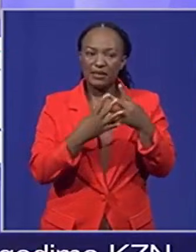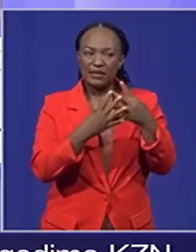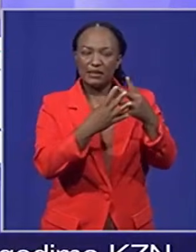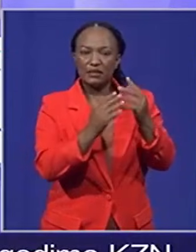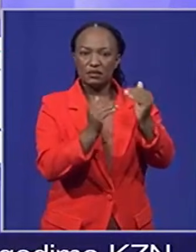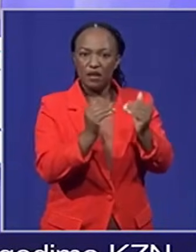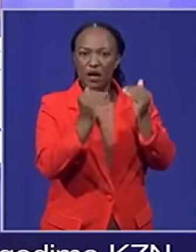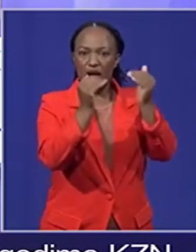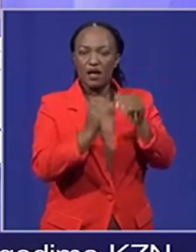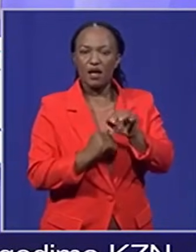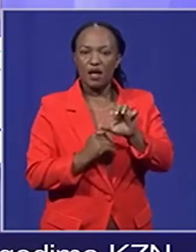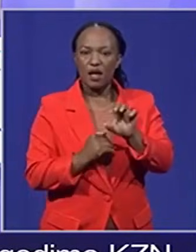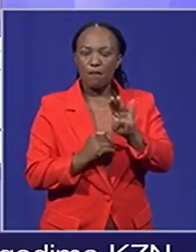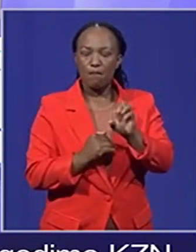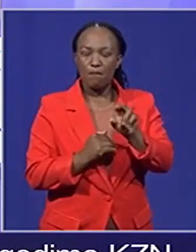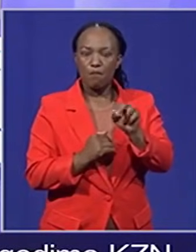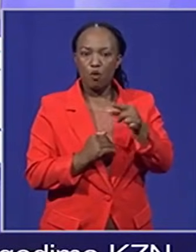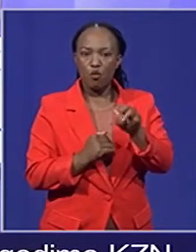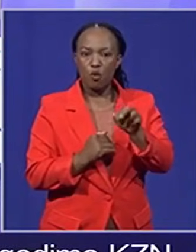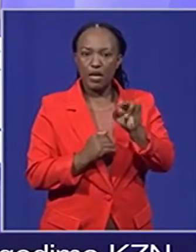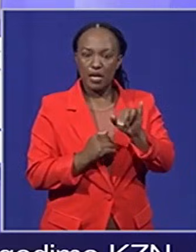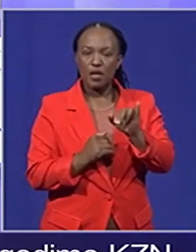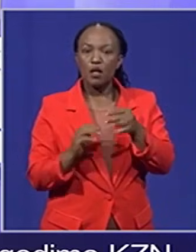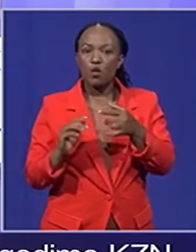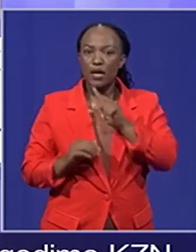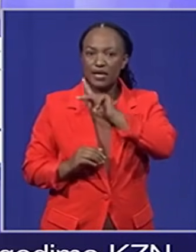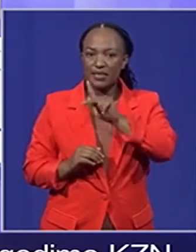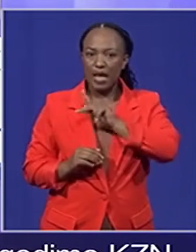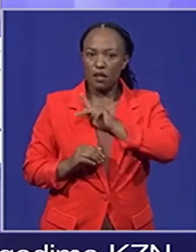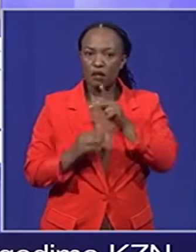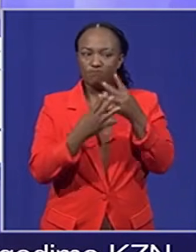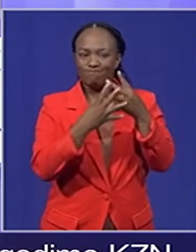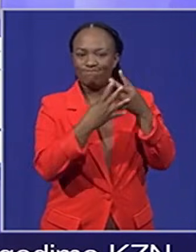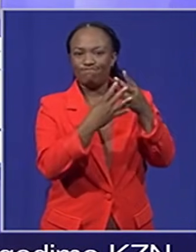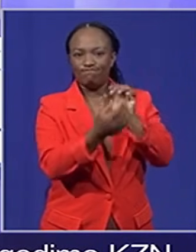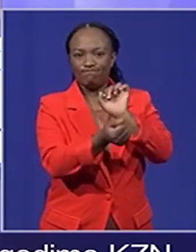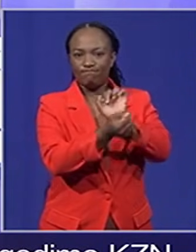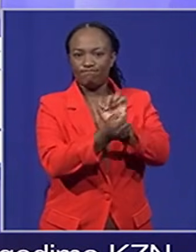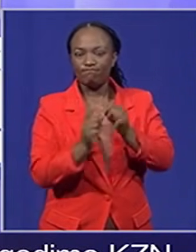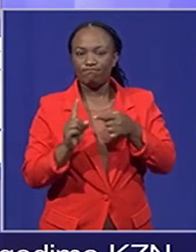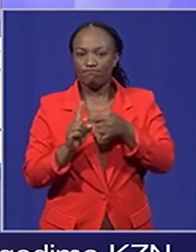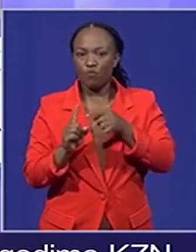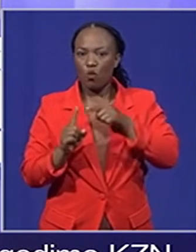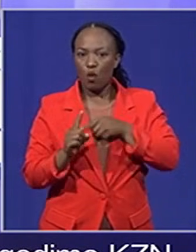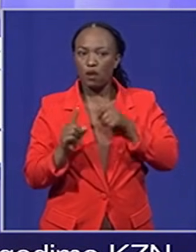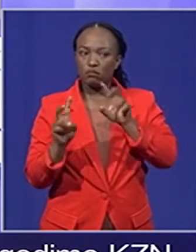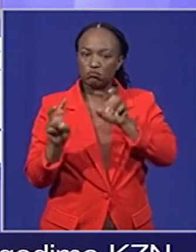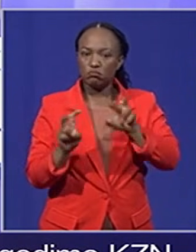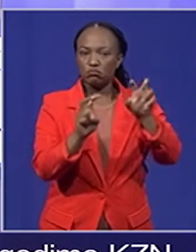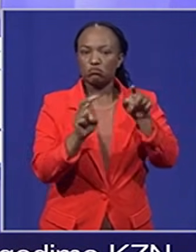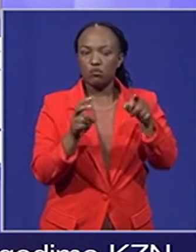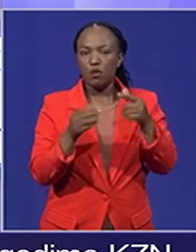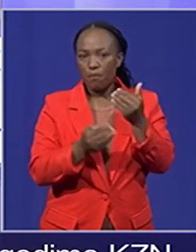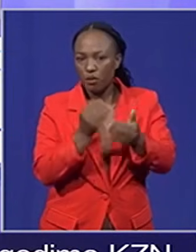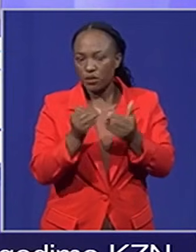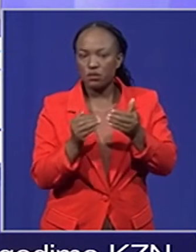a godimo ya Ebongweni ka Kokstad ka KwaZulu-Natal. Ba kgoro ba gateletše gore mogolegwa o fetišeditšwe bjalo ka mokgwa wa ka mehla